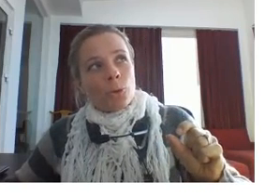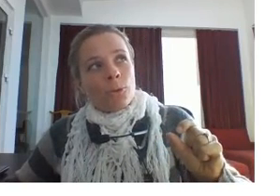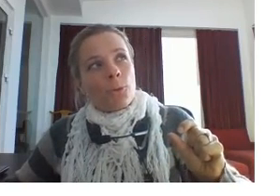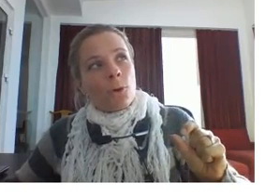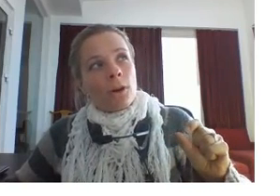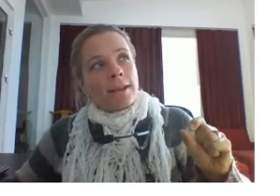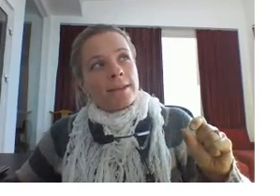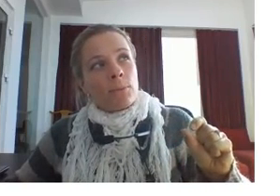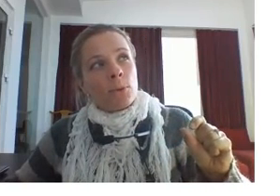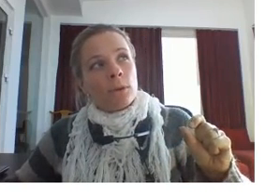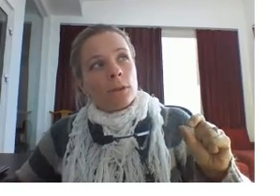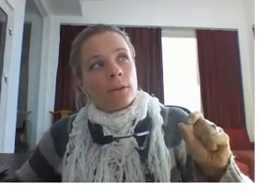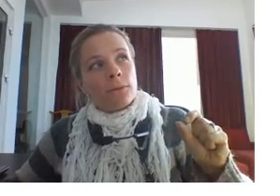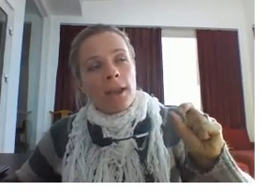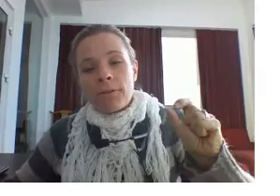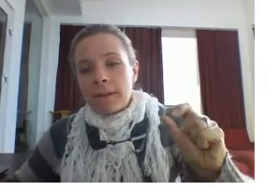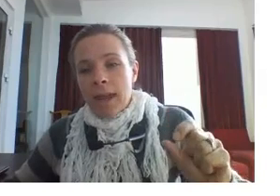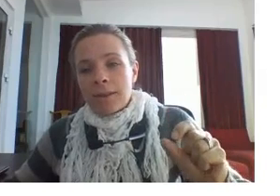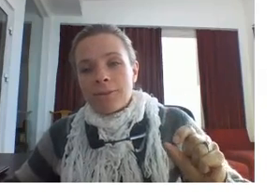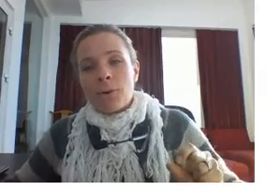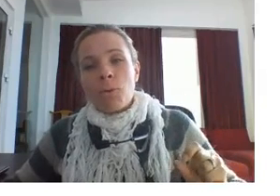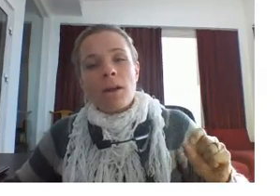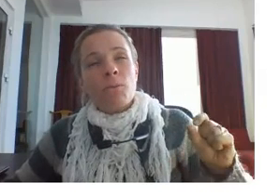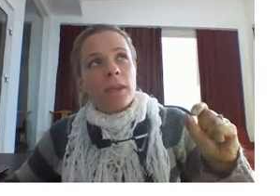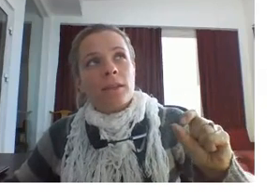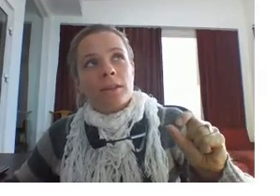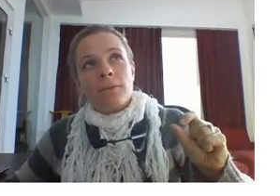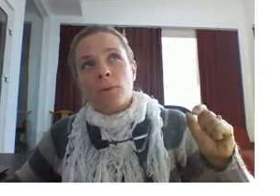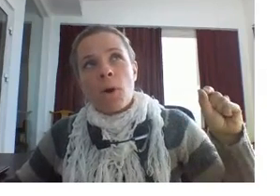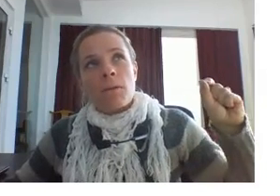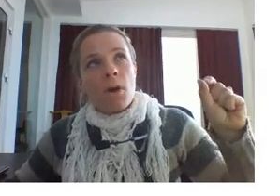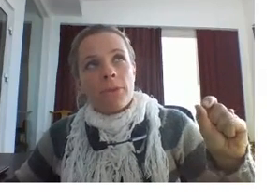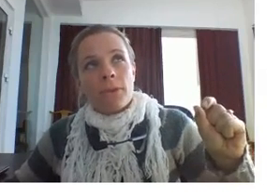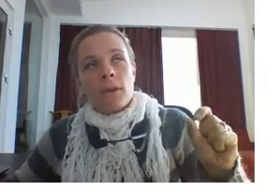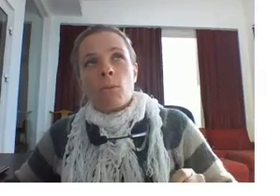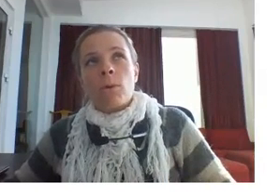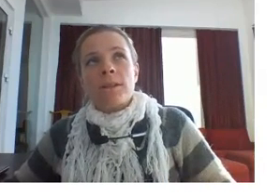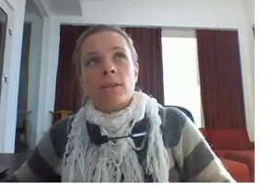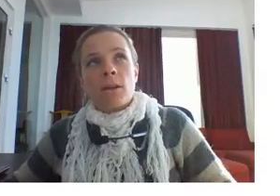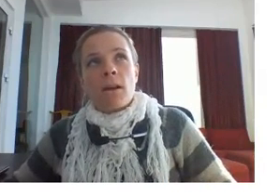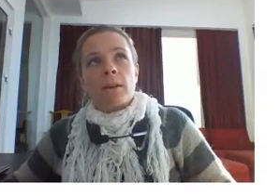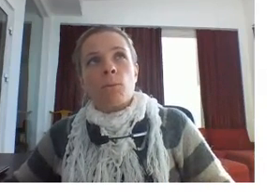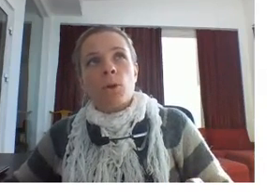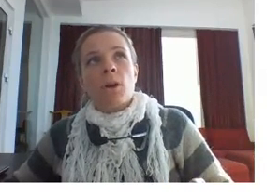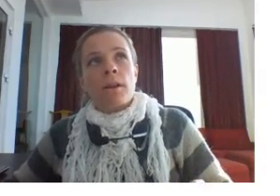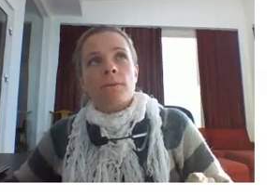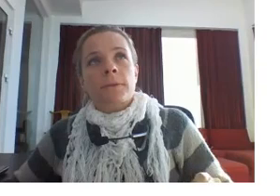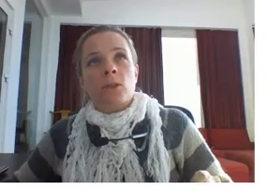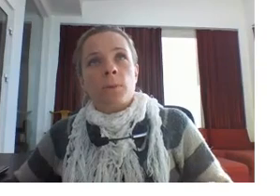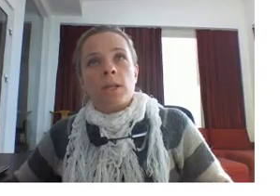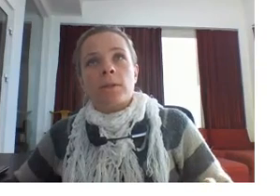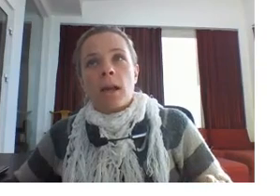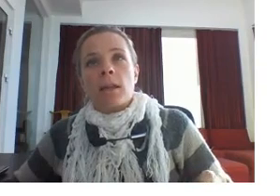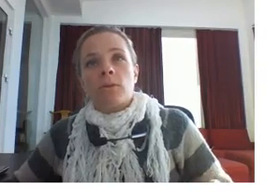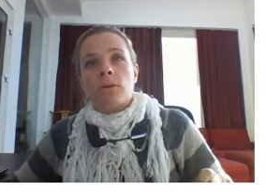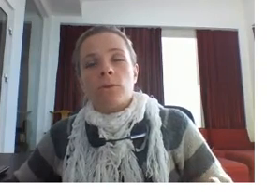for you for example for every day, for one week, for one month. What is the target? What kind of